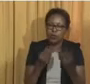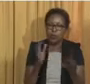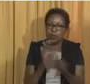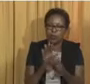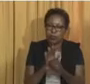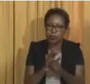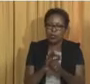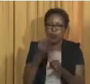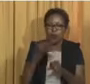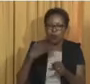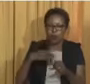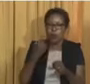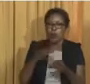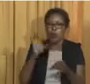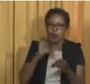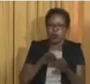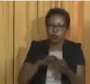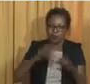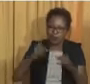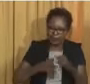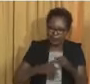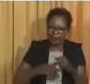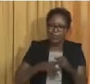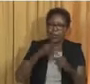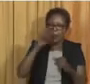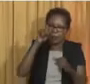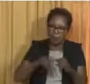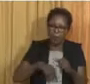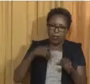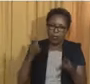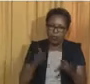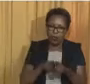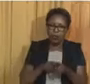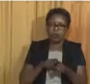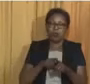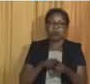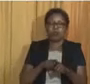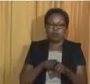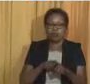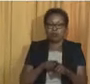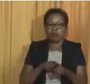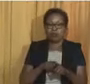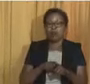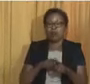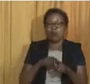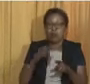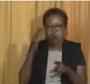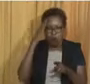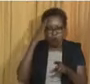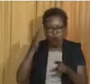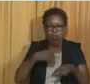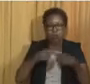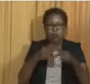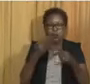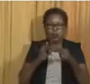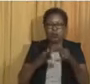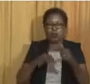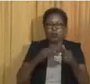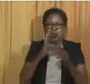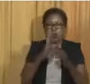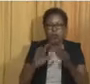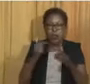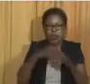the referendum. 6, it should also be appreciated that the processing of the bill in the county assemblies